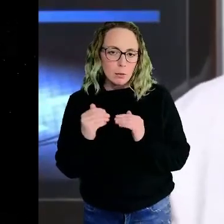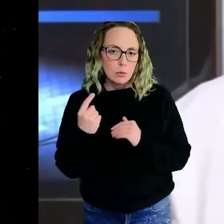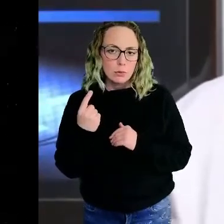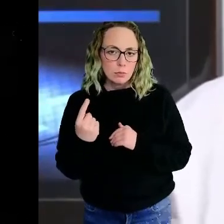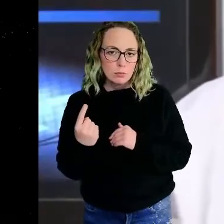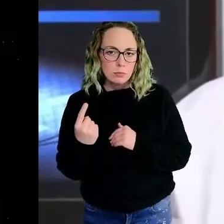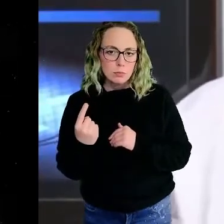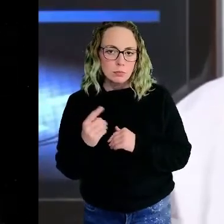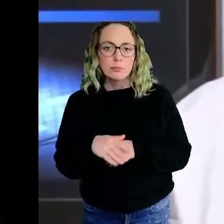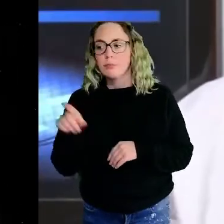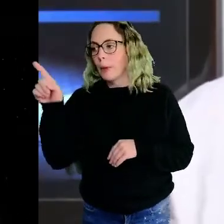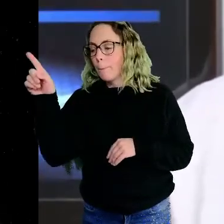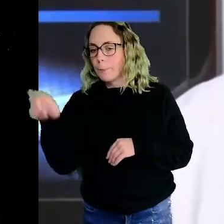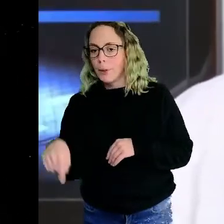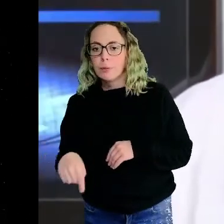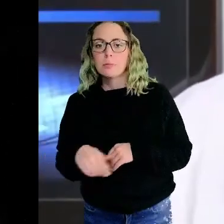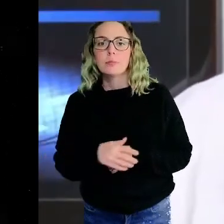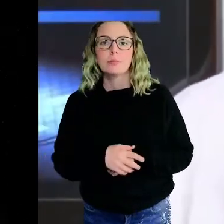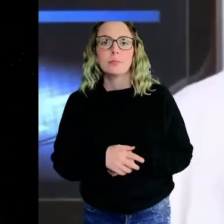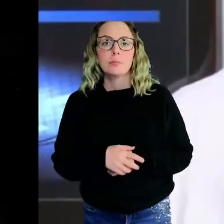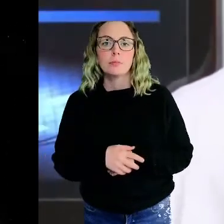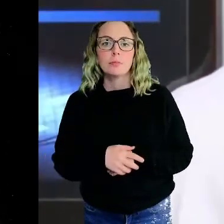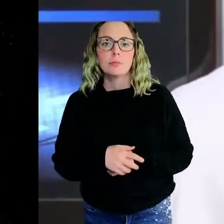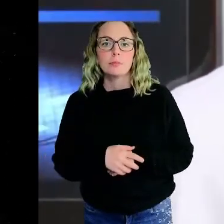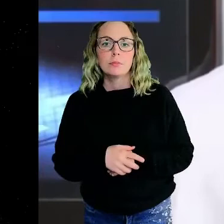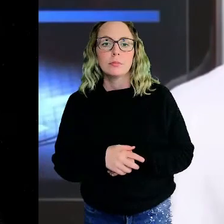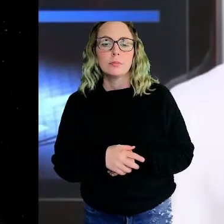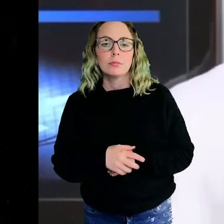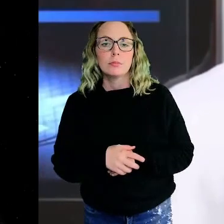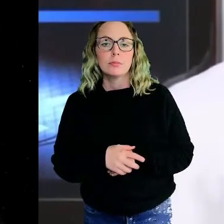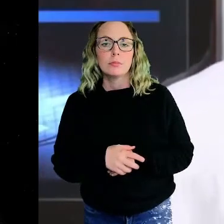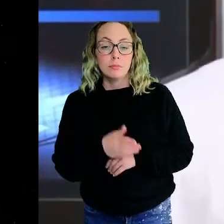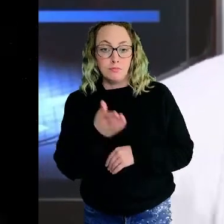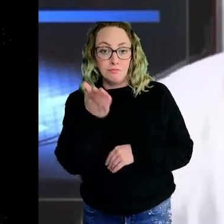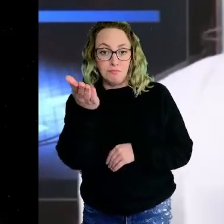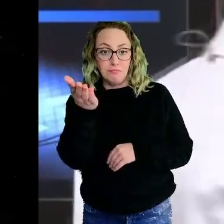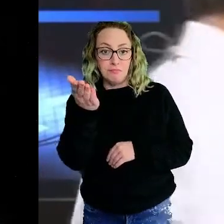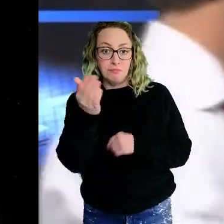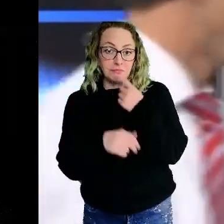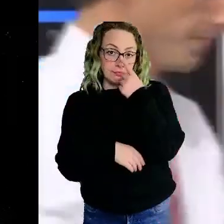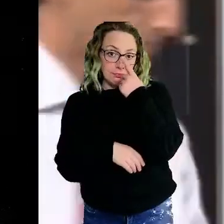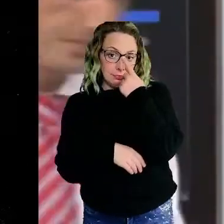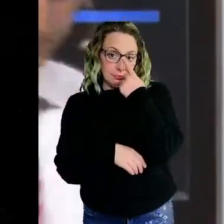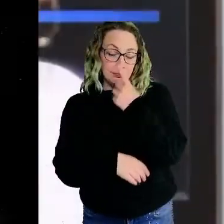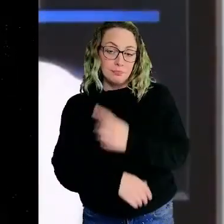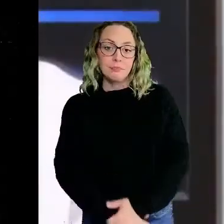So you're left with 1m equals P divided by V.